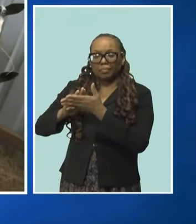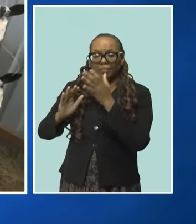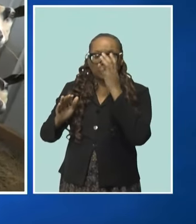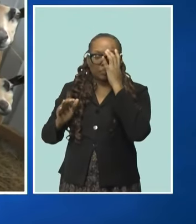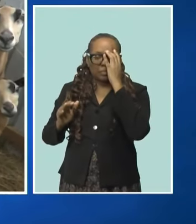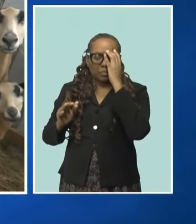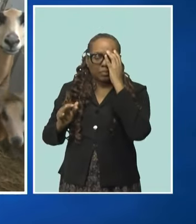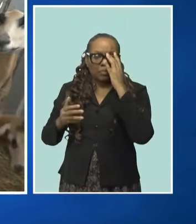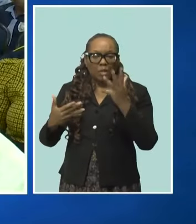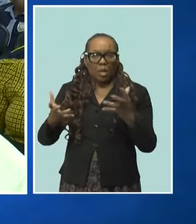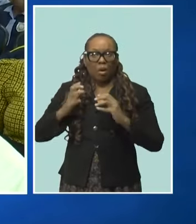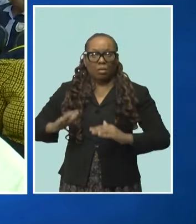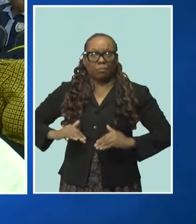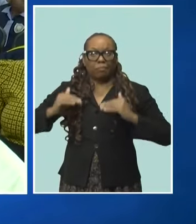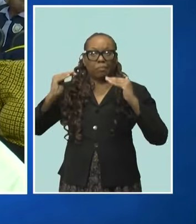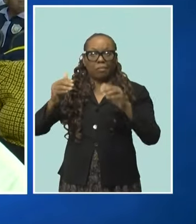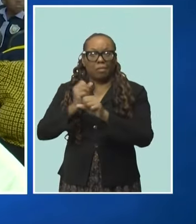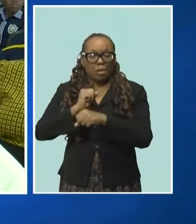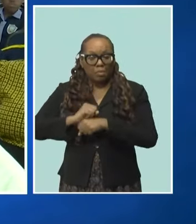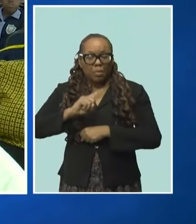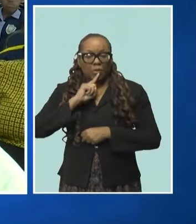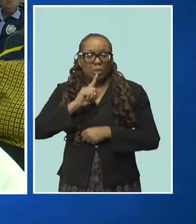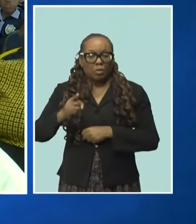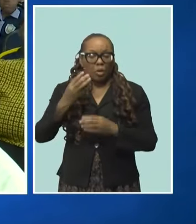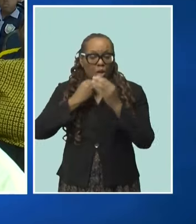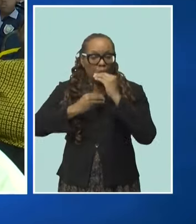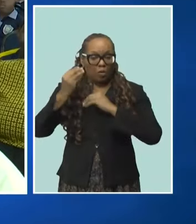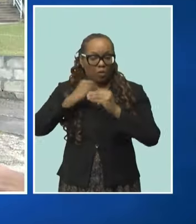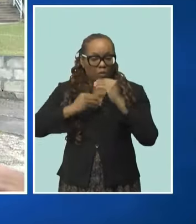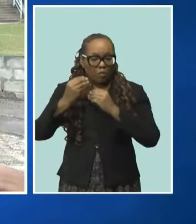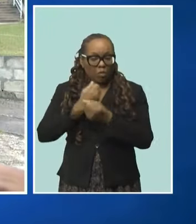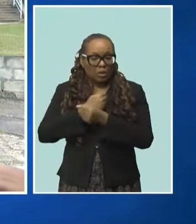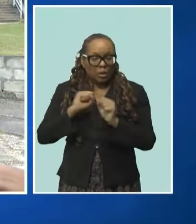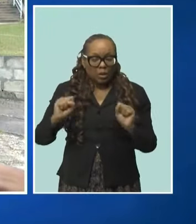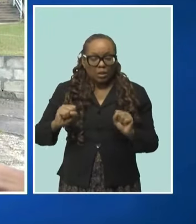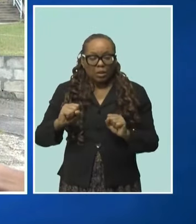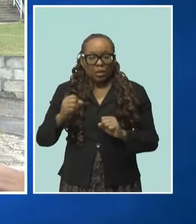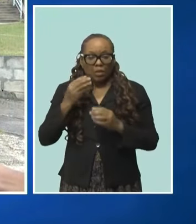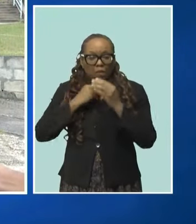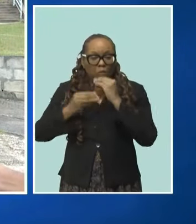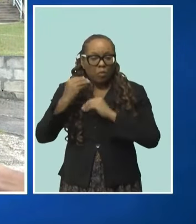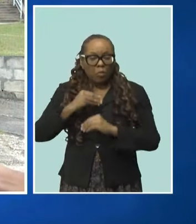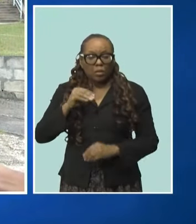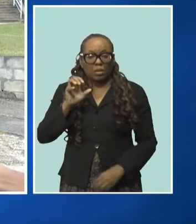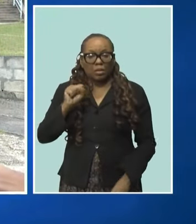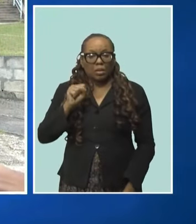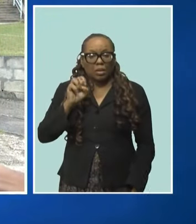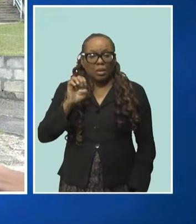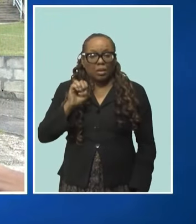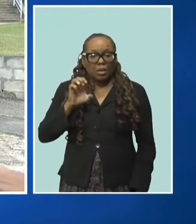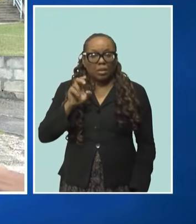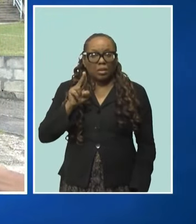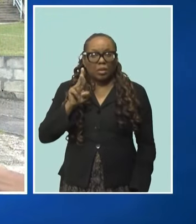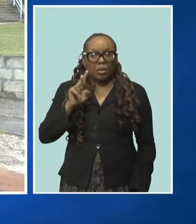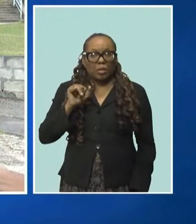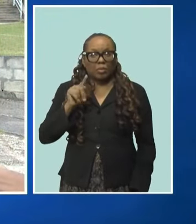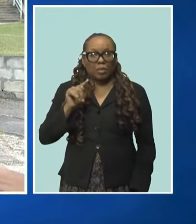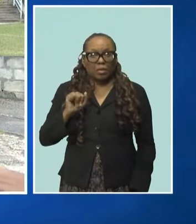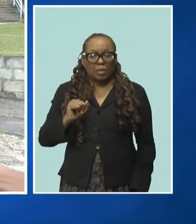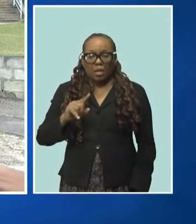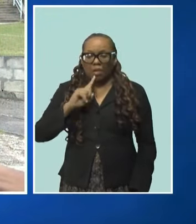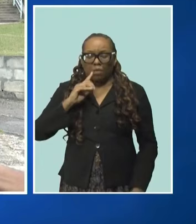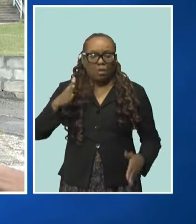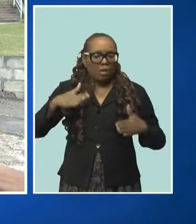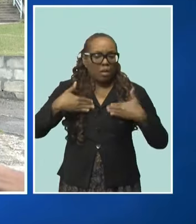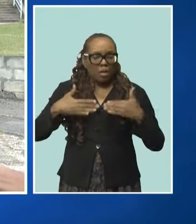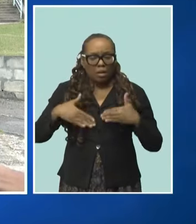can build out the food security that we are supposed to have. I'm indeed also very happy that they have already sourced the